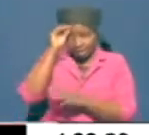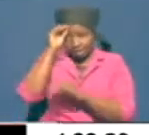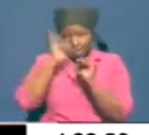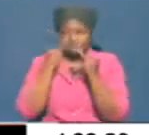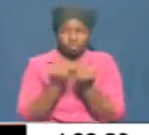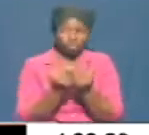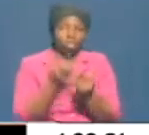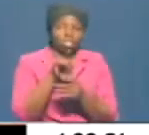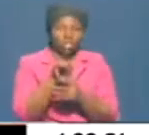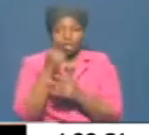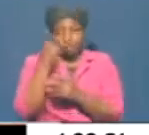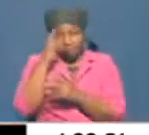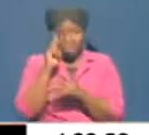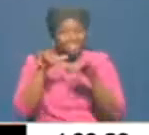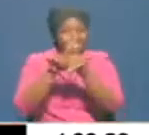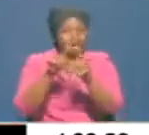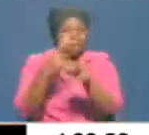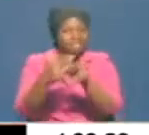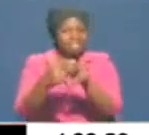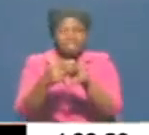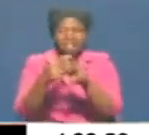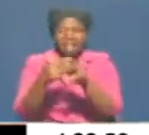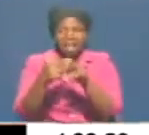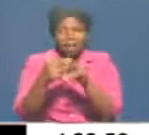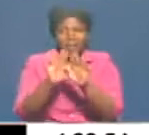of opportunities such as we see them today.